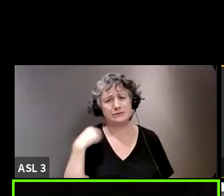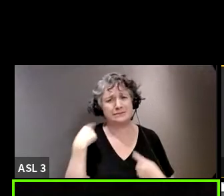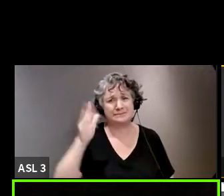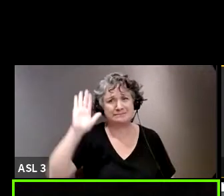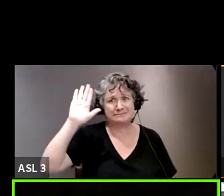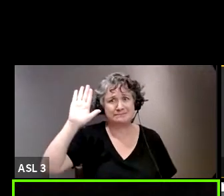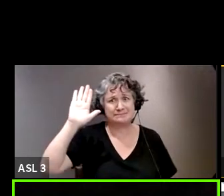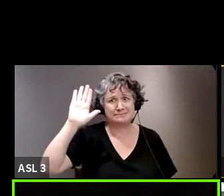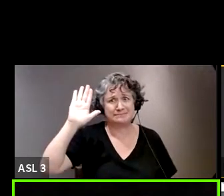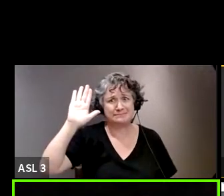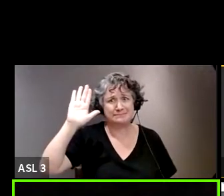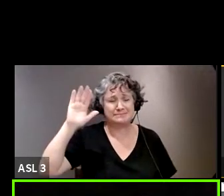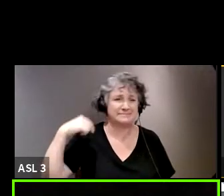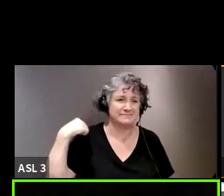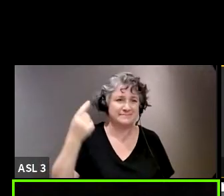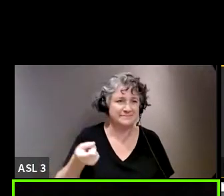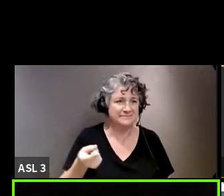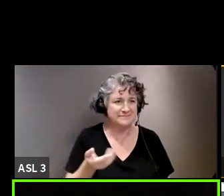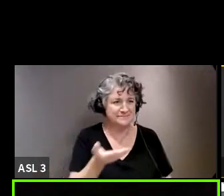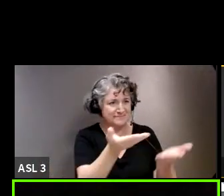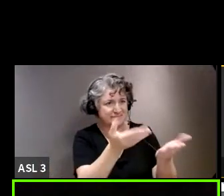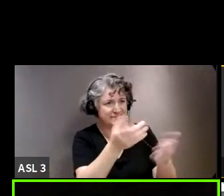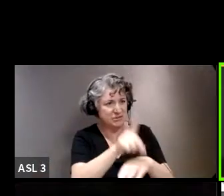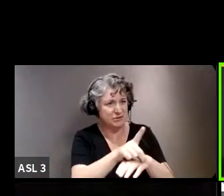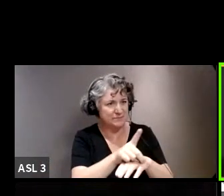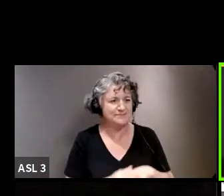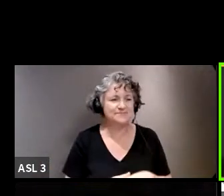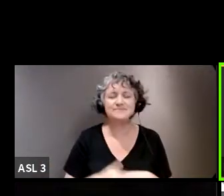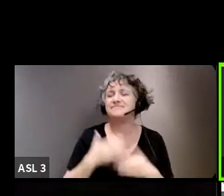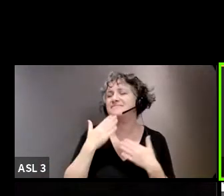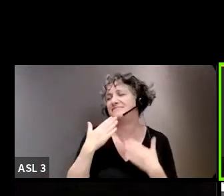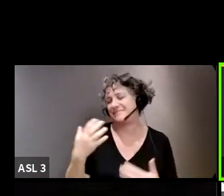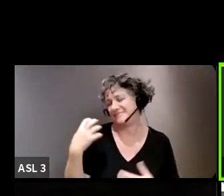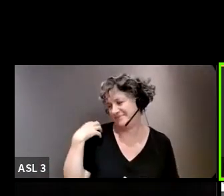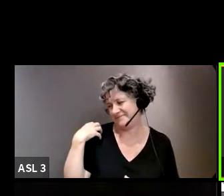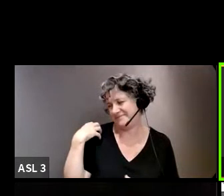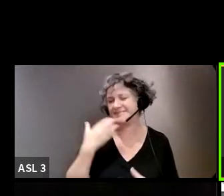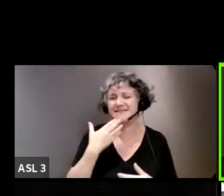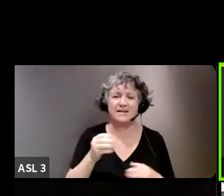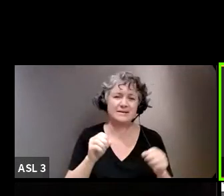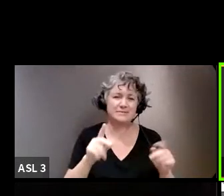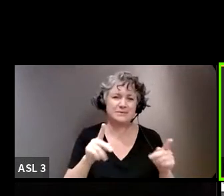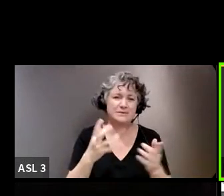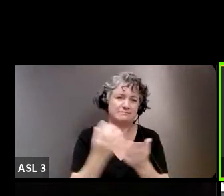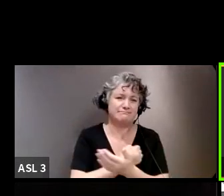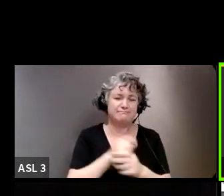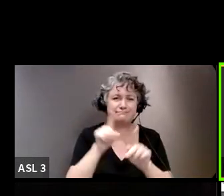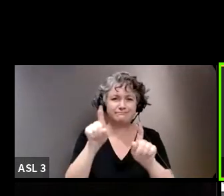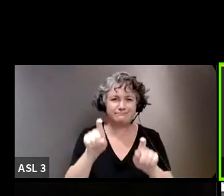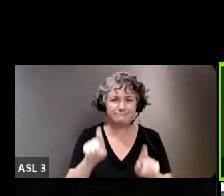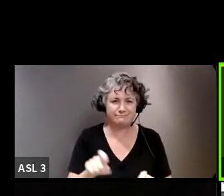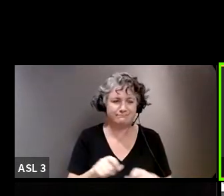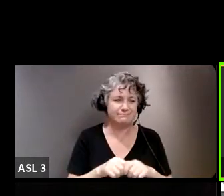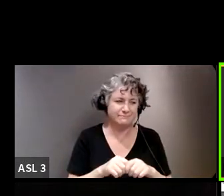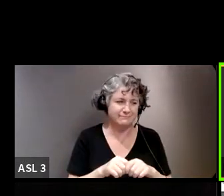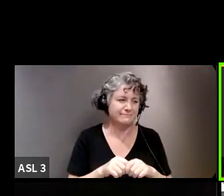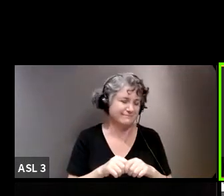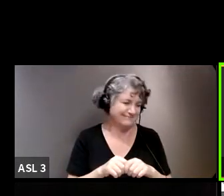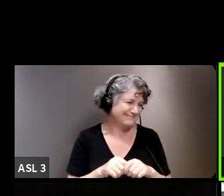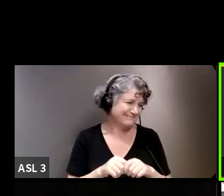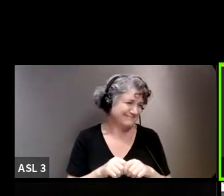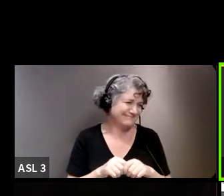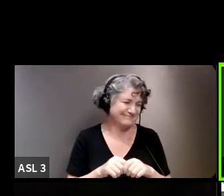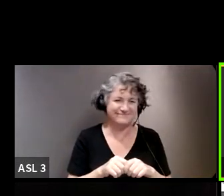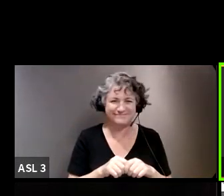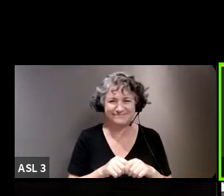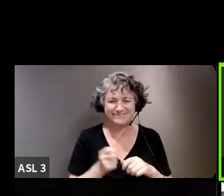for his chance to ask questions um thank you chair thank you for this opportunity uh so i